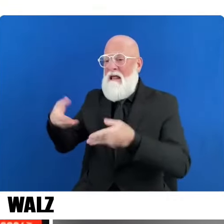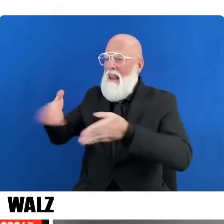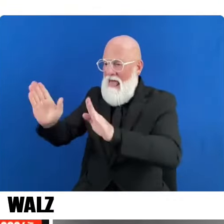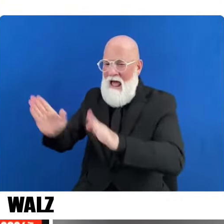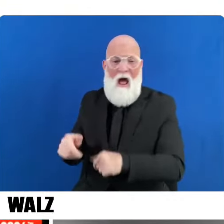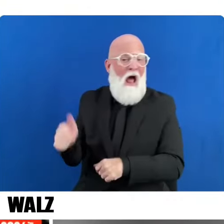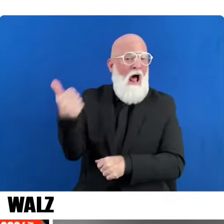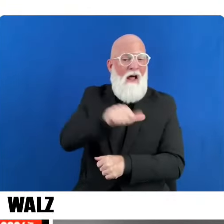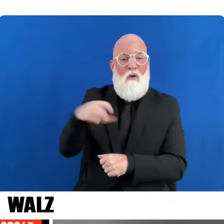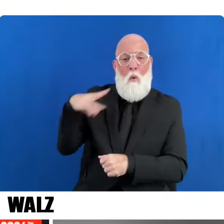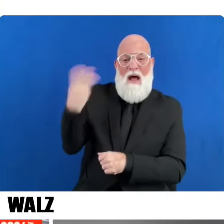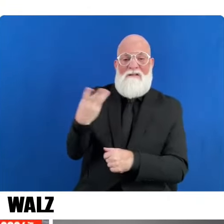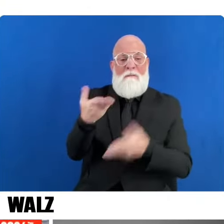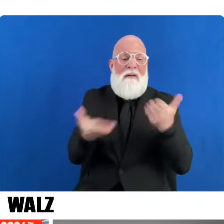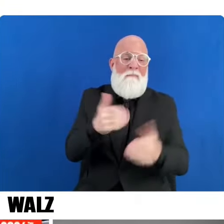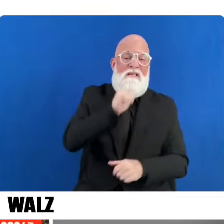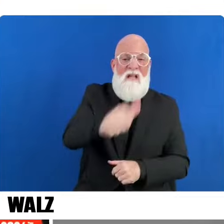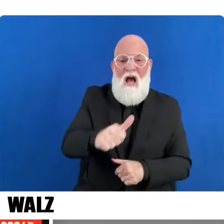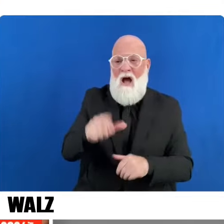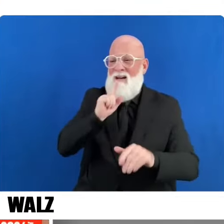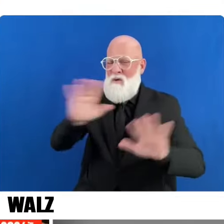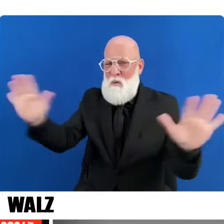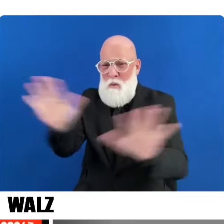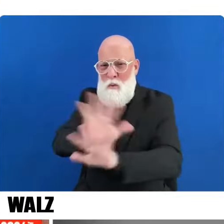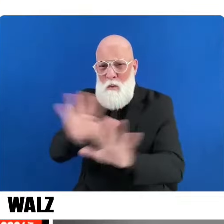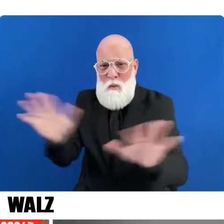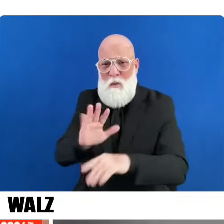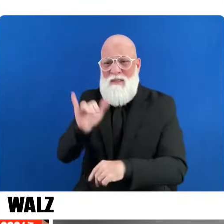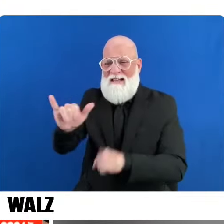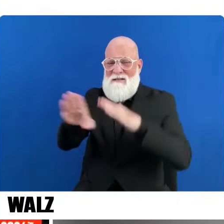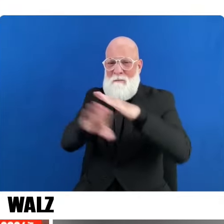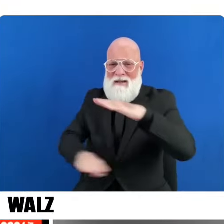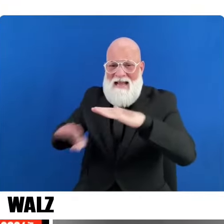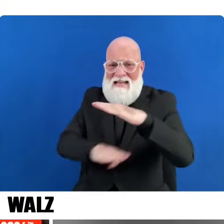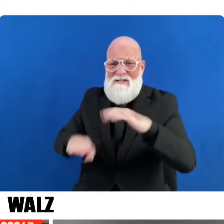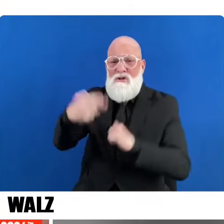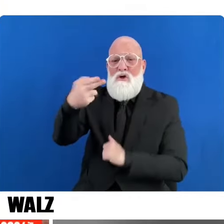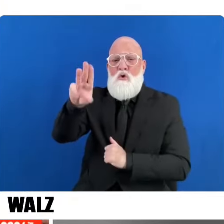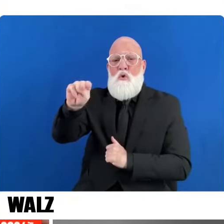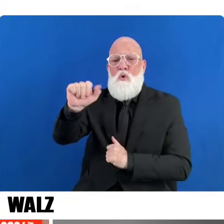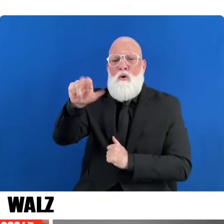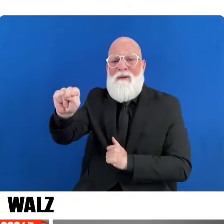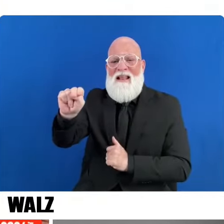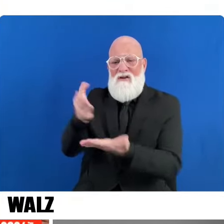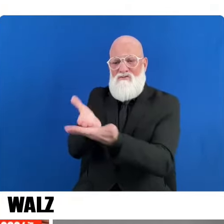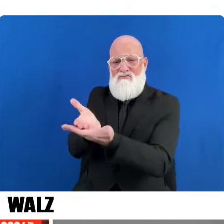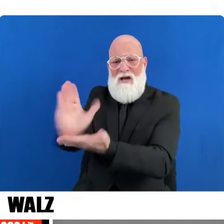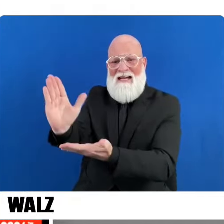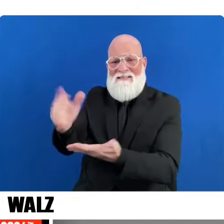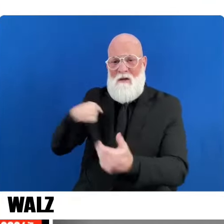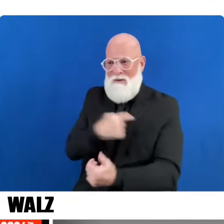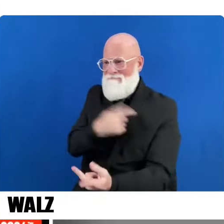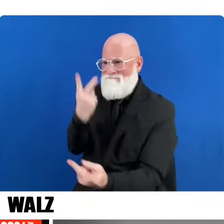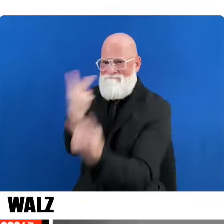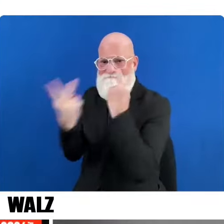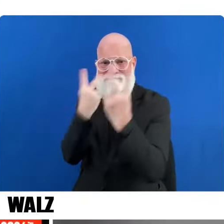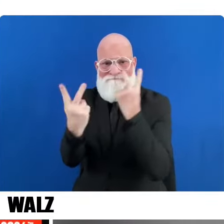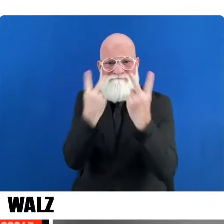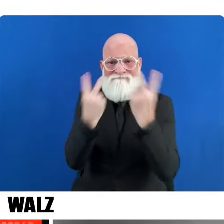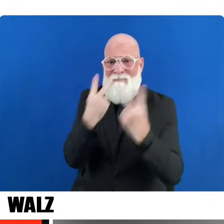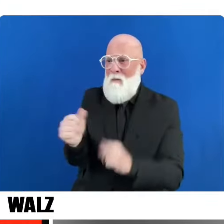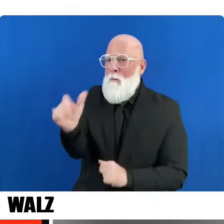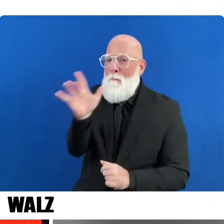is basic human right. We have seen maternal mortality skyrocket in Texas, outpacing many